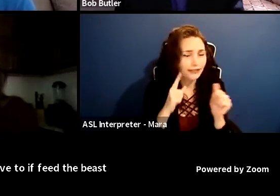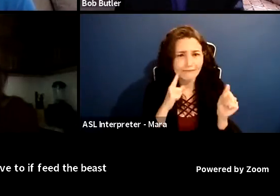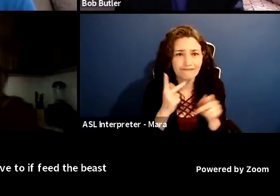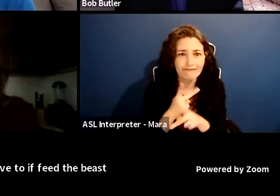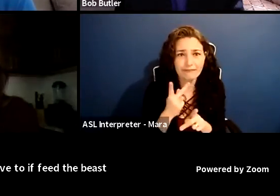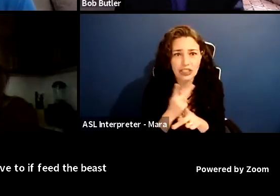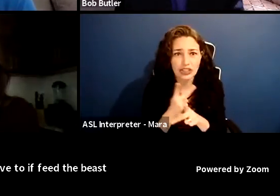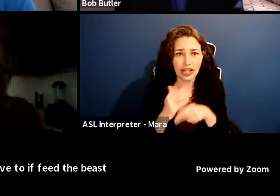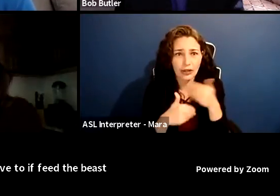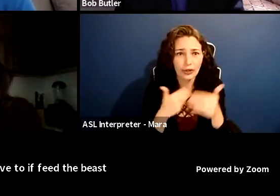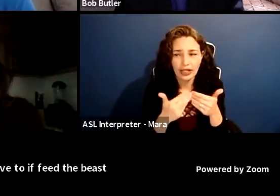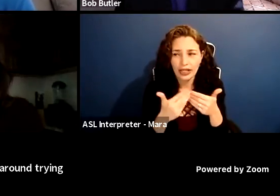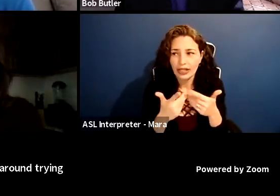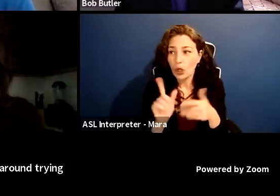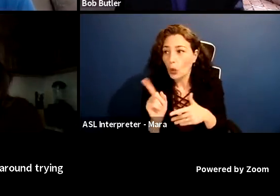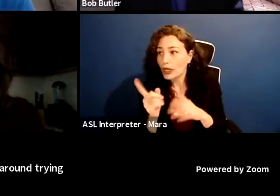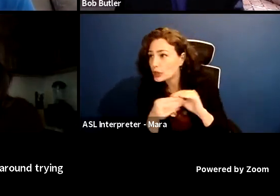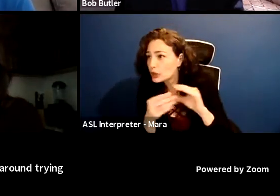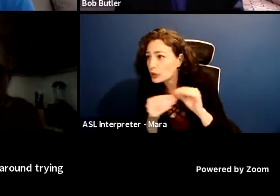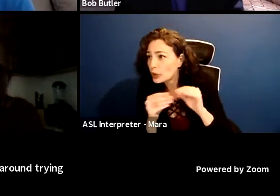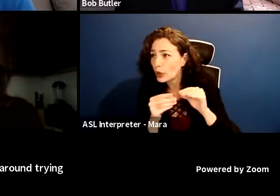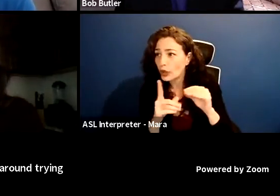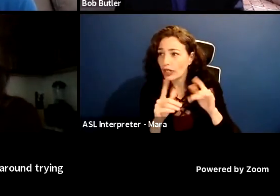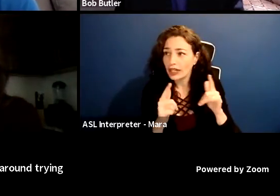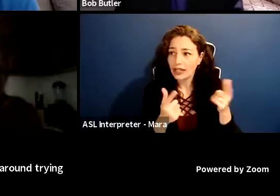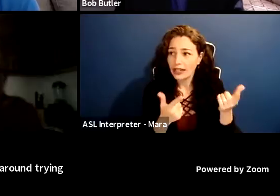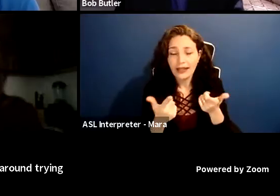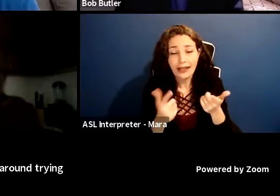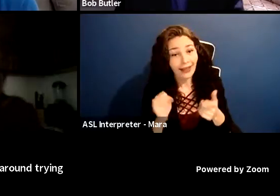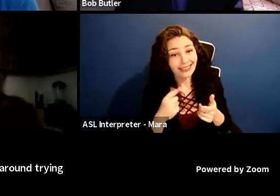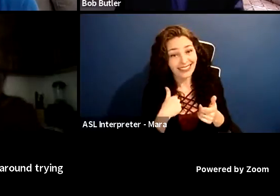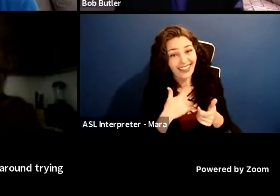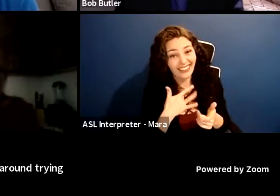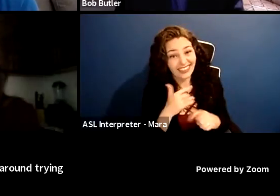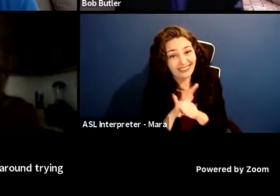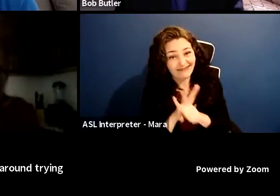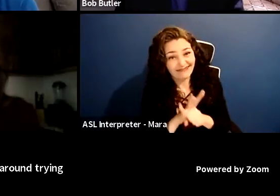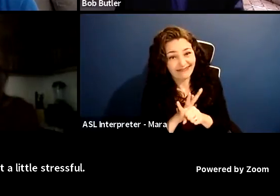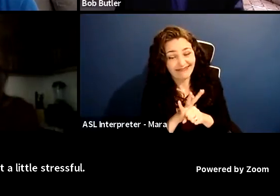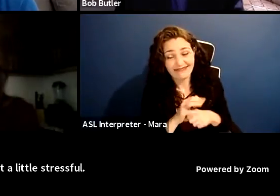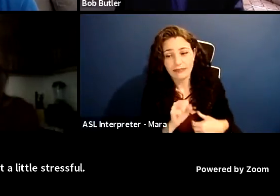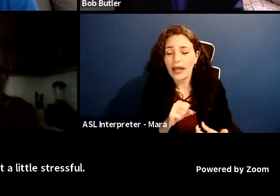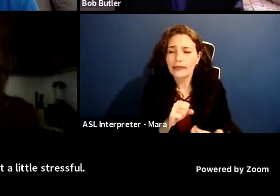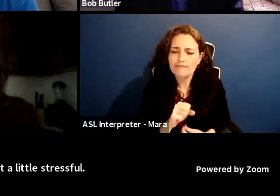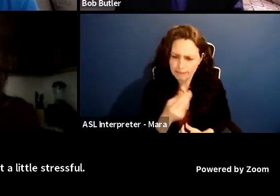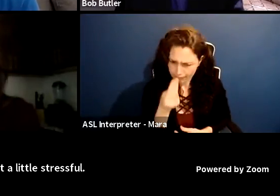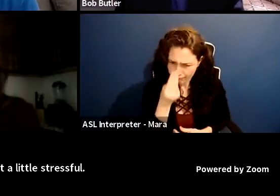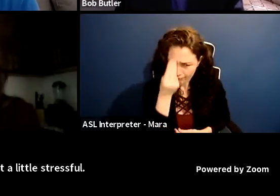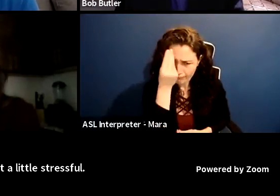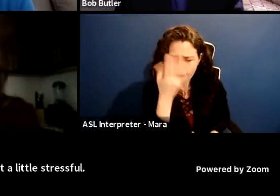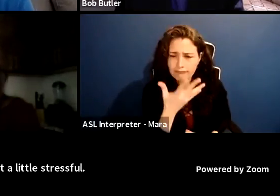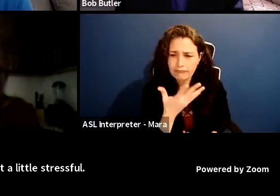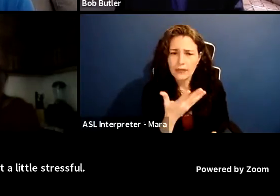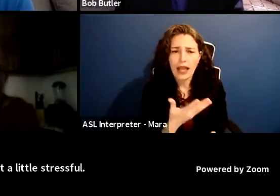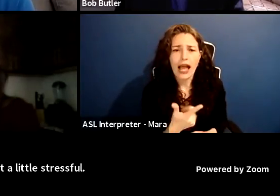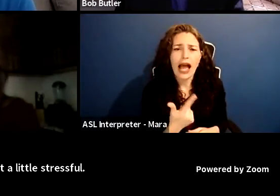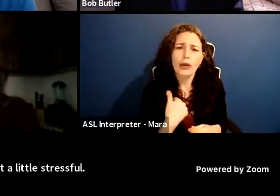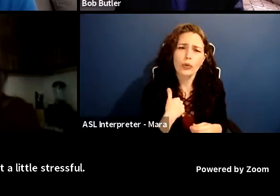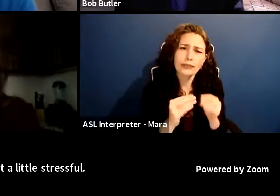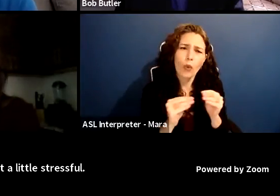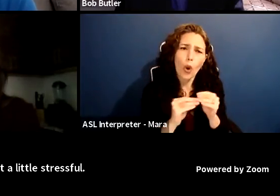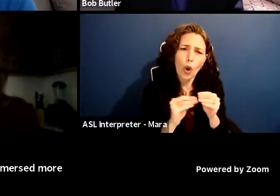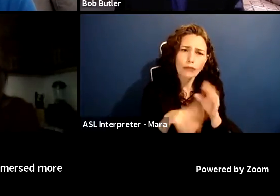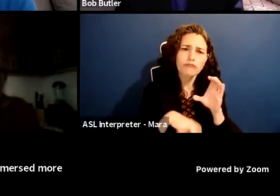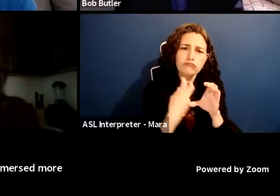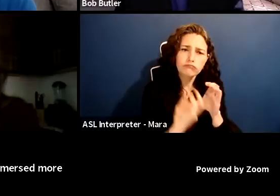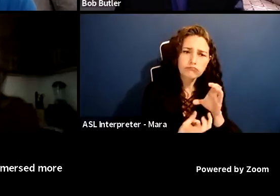story, it got a little stressful. But I will say, as I was immersed more in the community and as I did